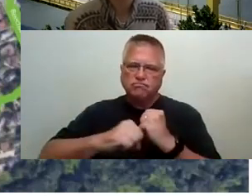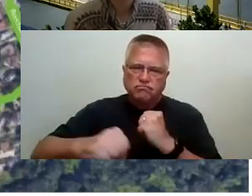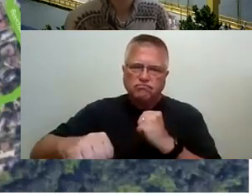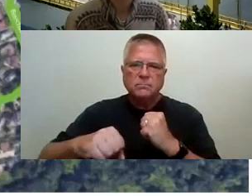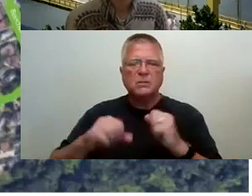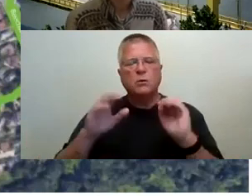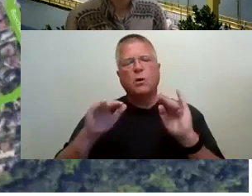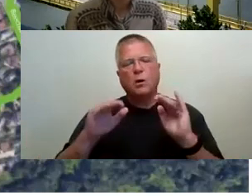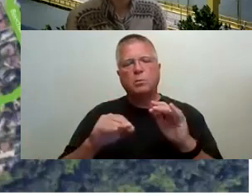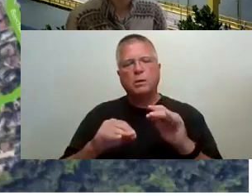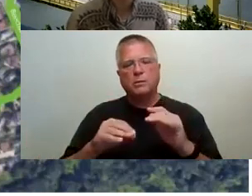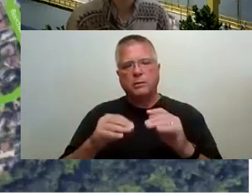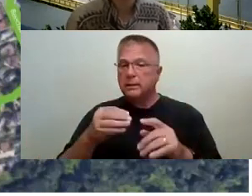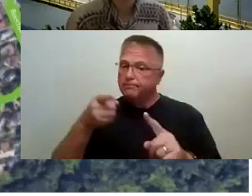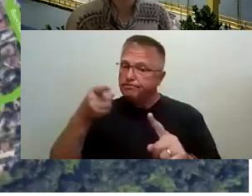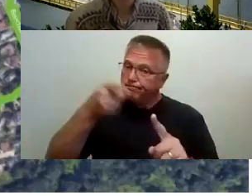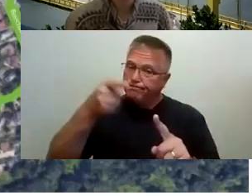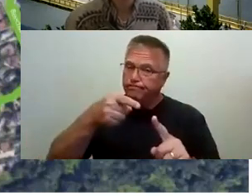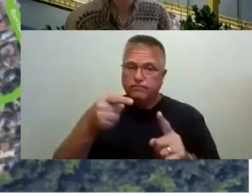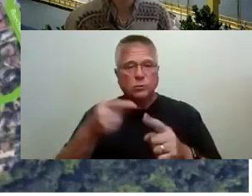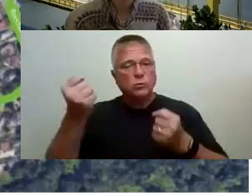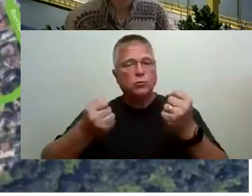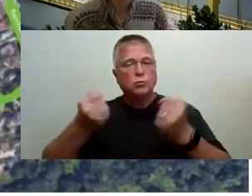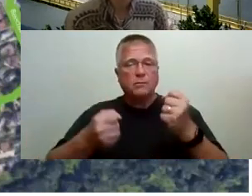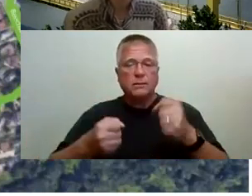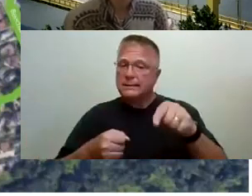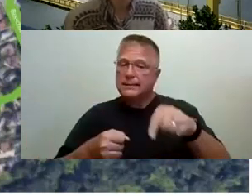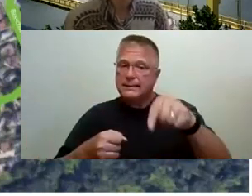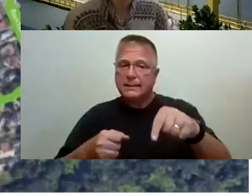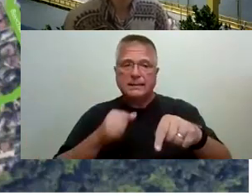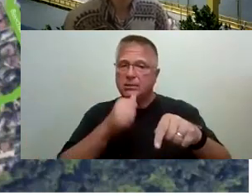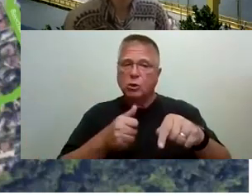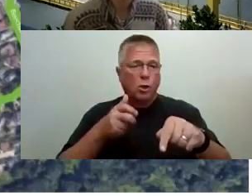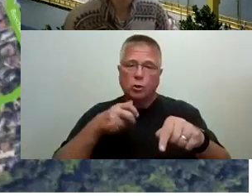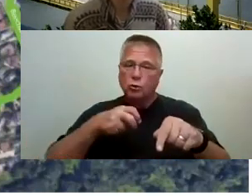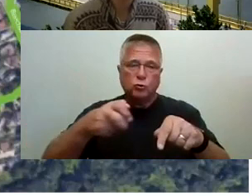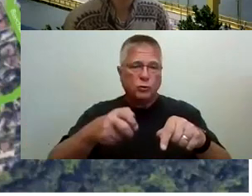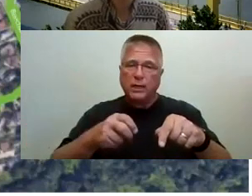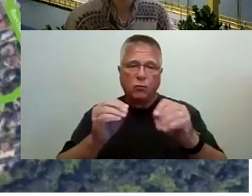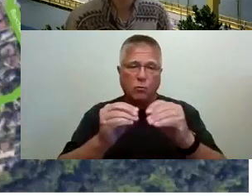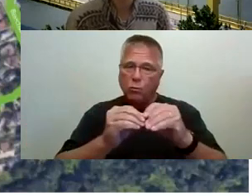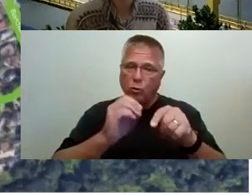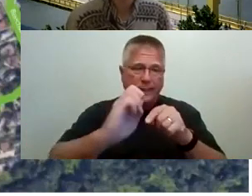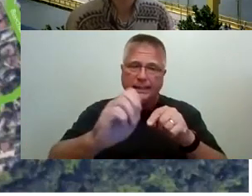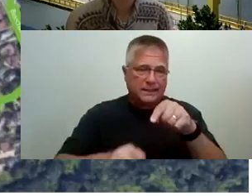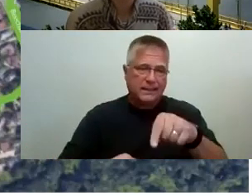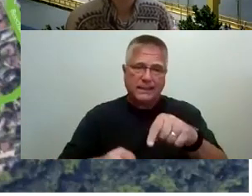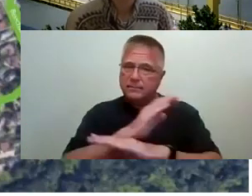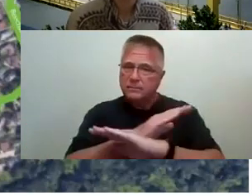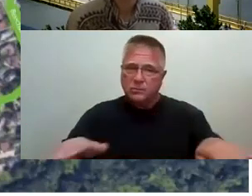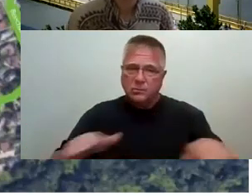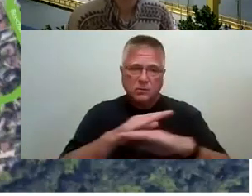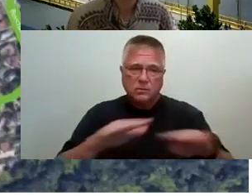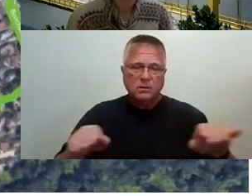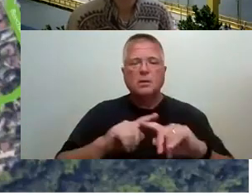get through to motorists that is not, they are not to travel further east on that piece of street. But for the